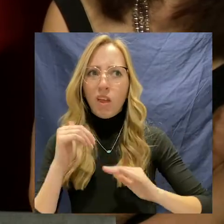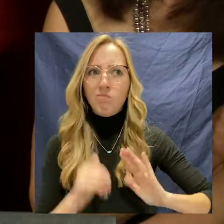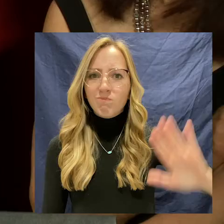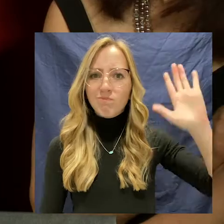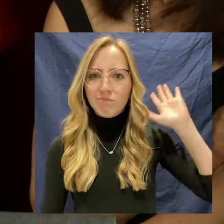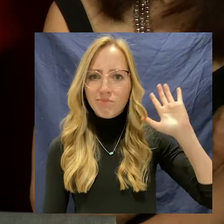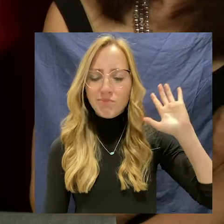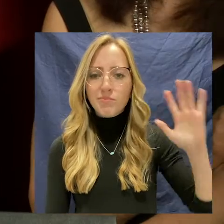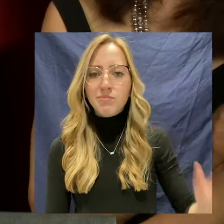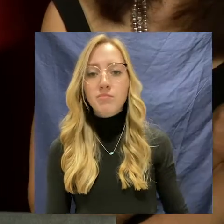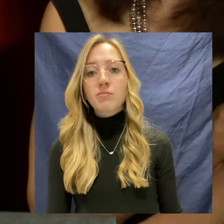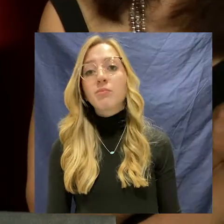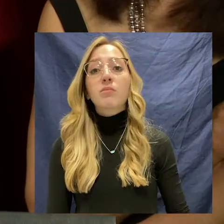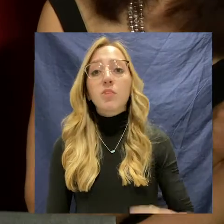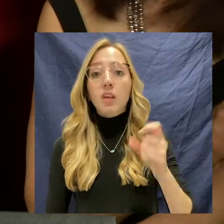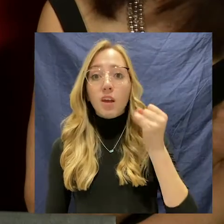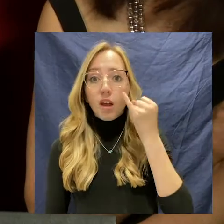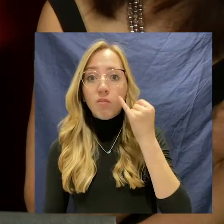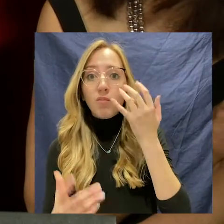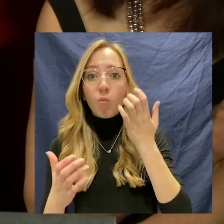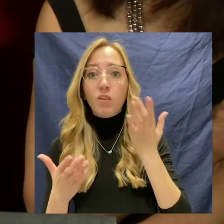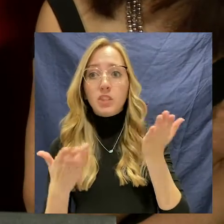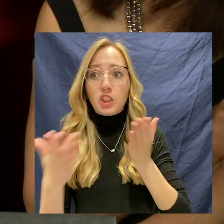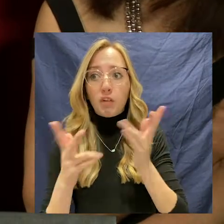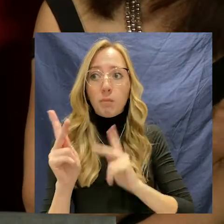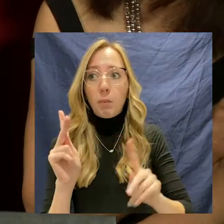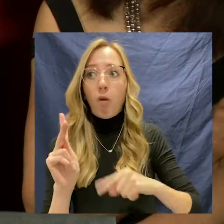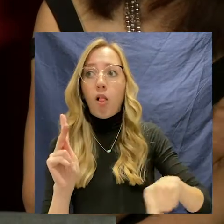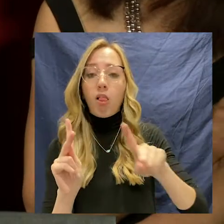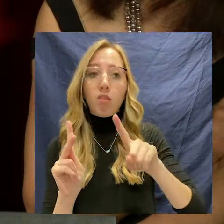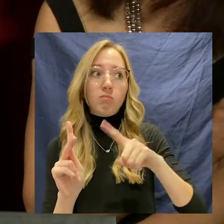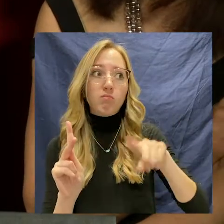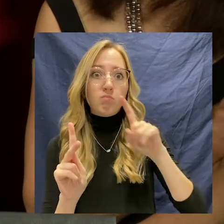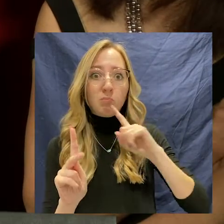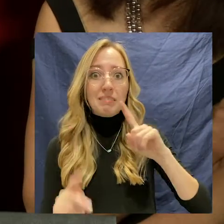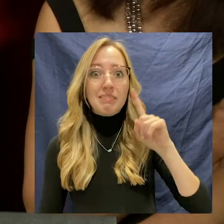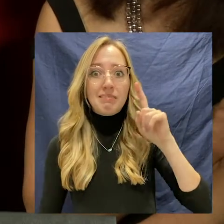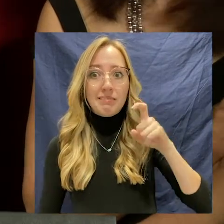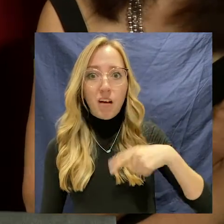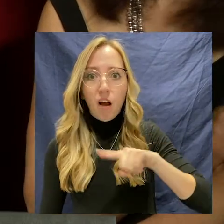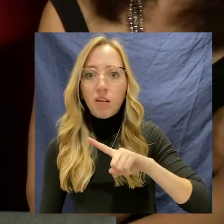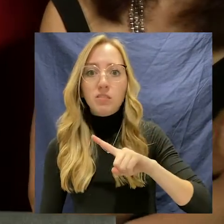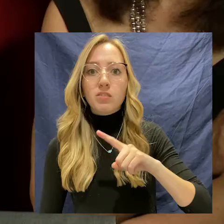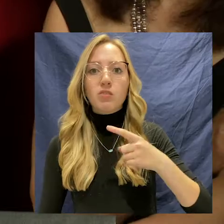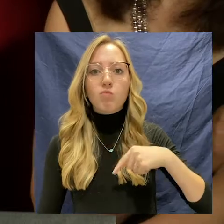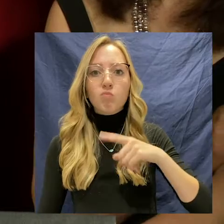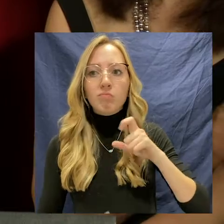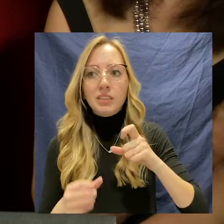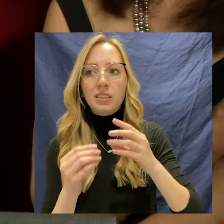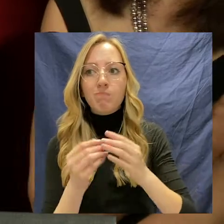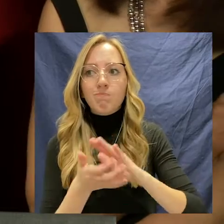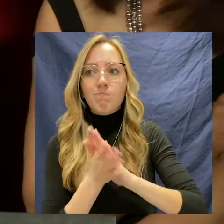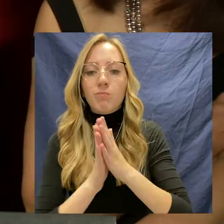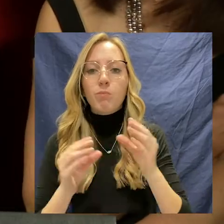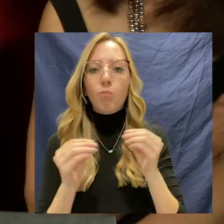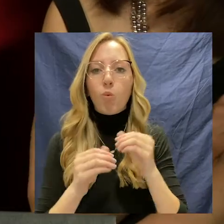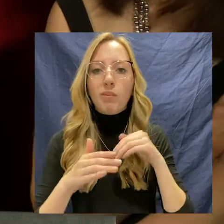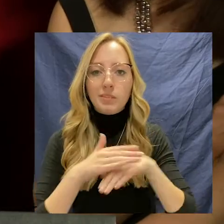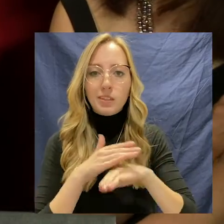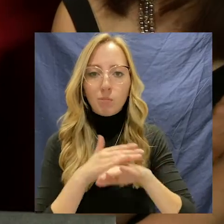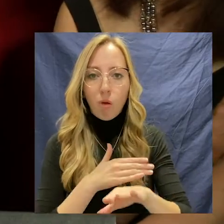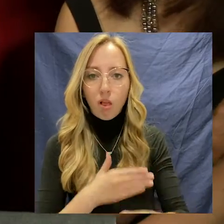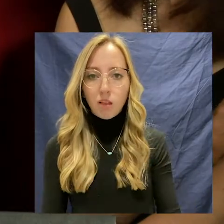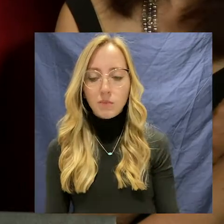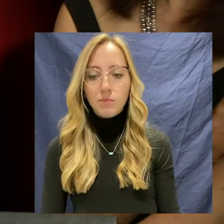in serving those who most need us, we have found that we've not been most accessible. We have committed to